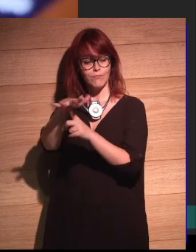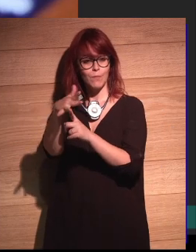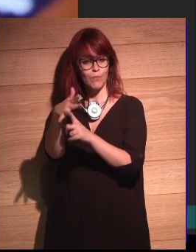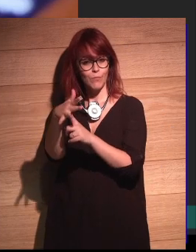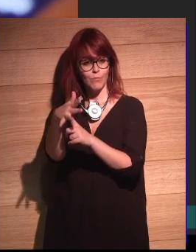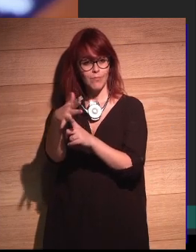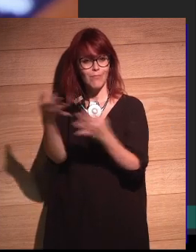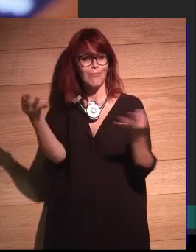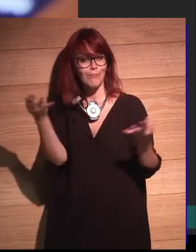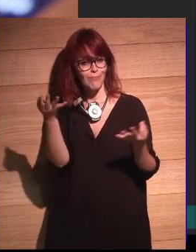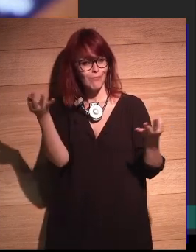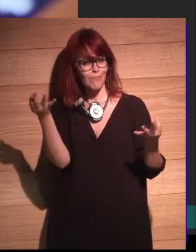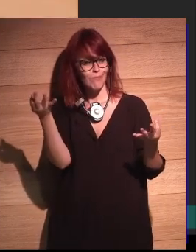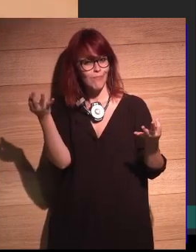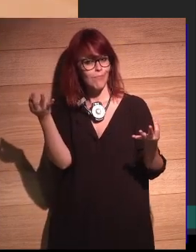What is it?